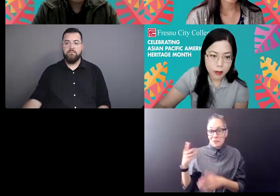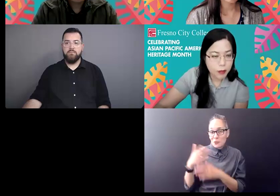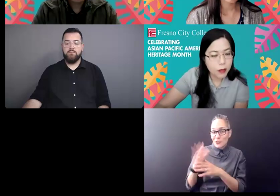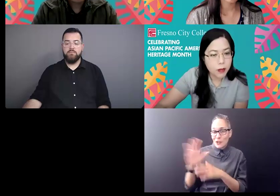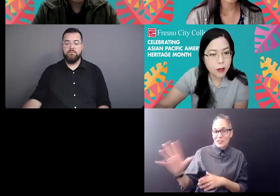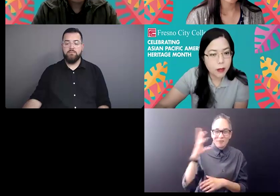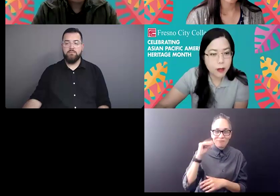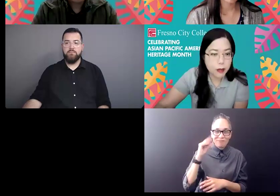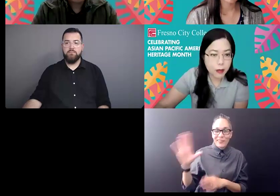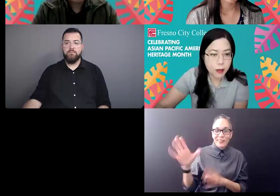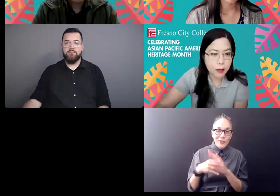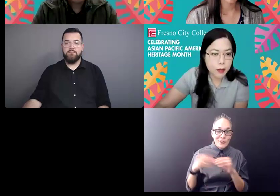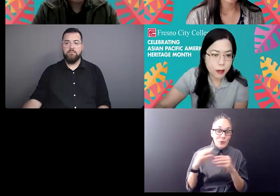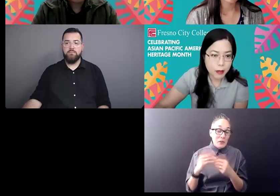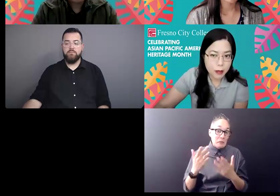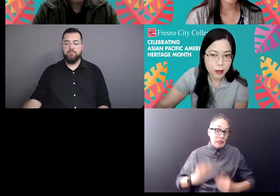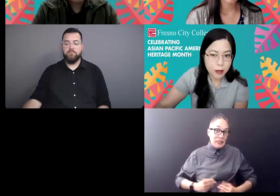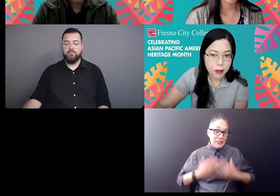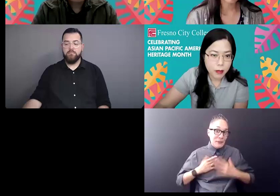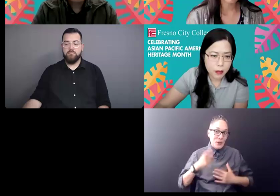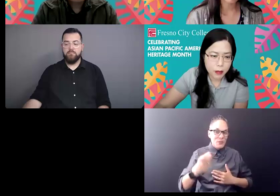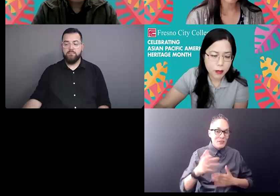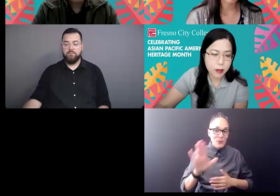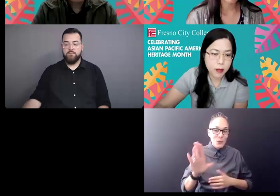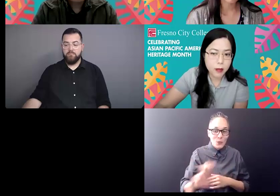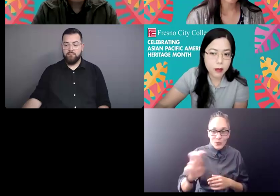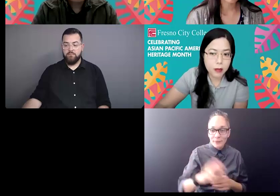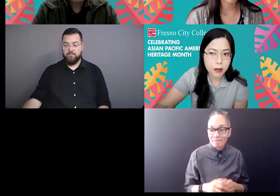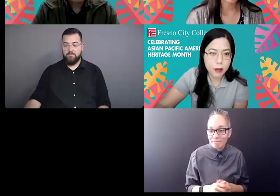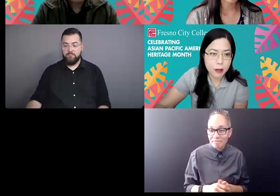and that might serve as a source of inspiration for your own journey as well.